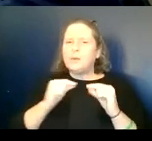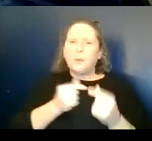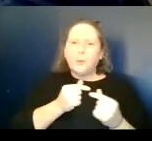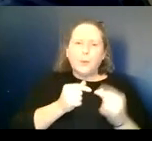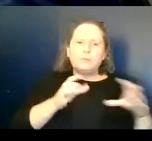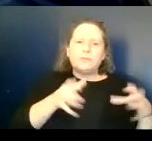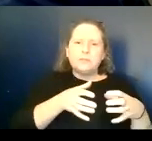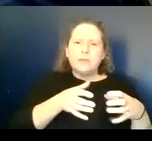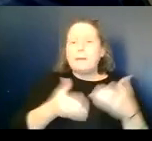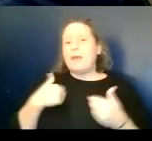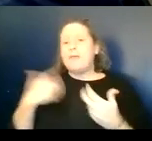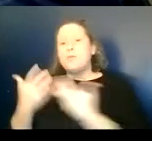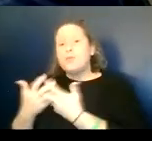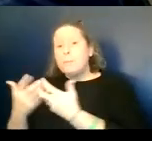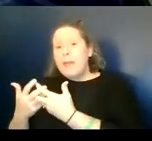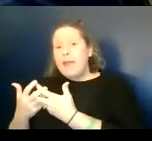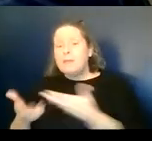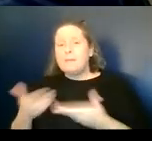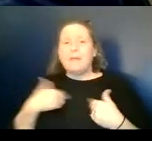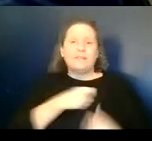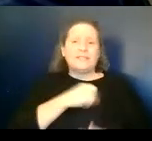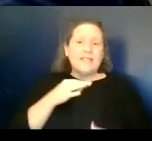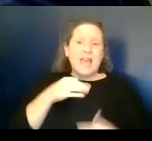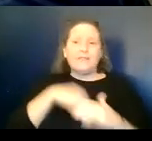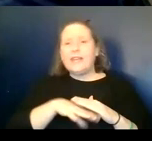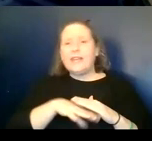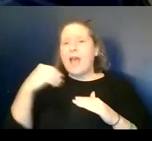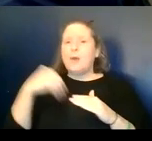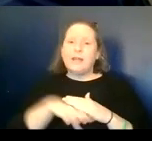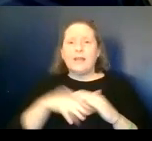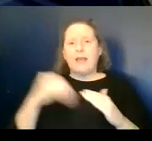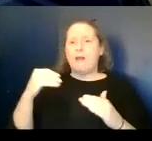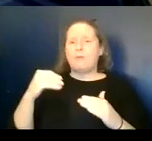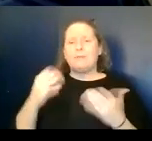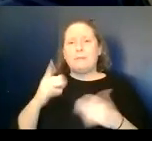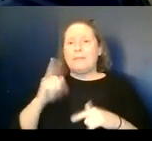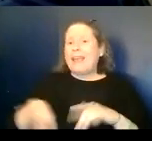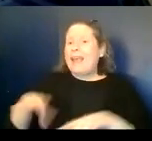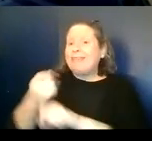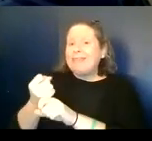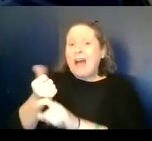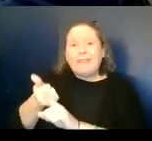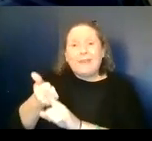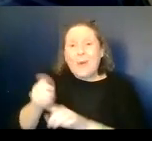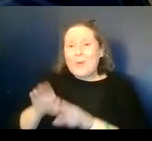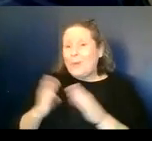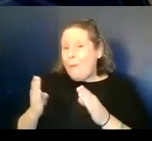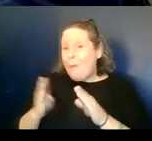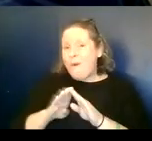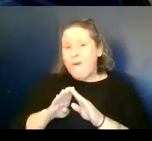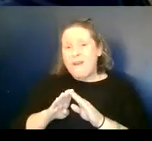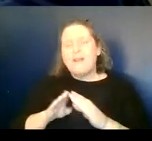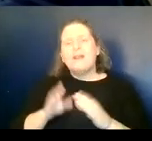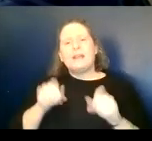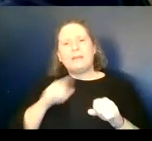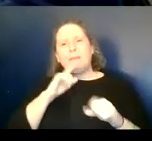a roommate, maybe they have staff coming in and out, maybe they're not able to lock their doors, right? These are things that can be really